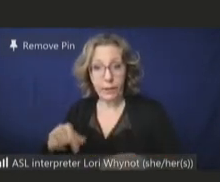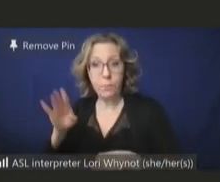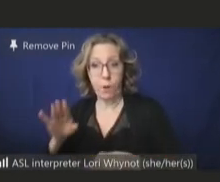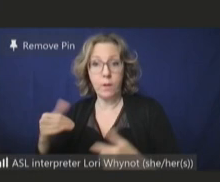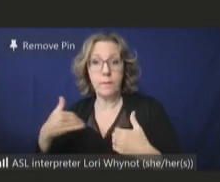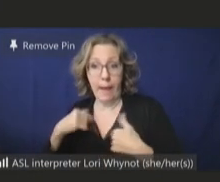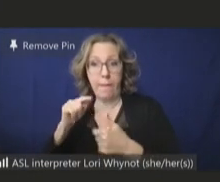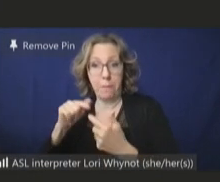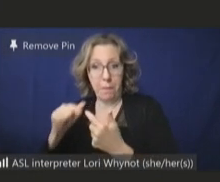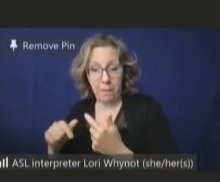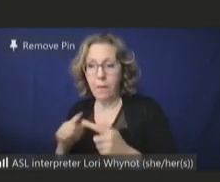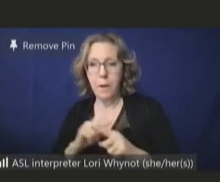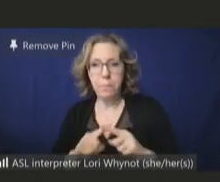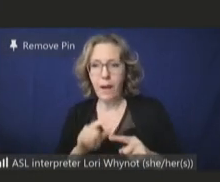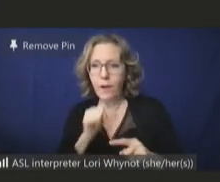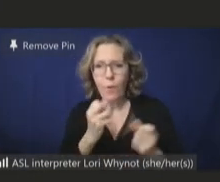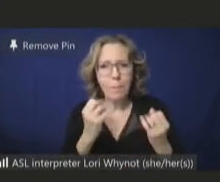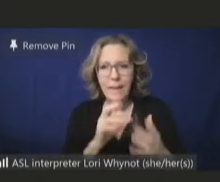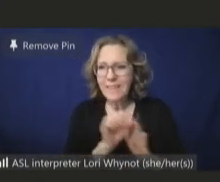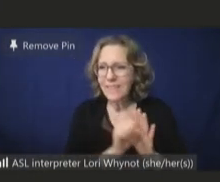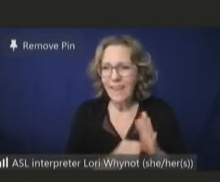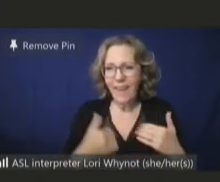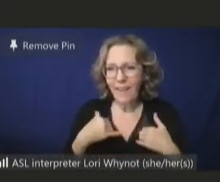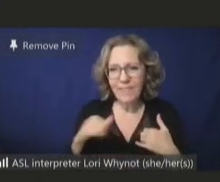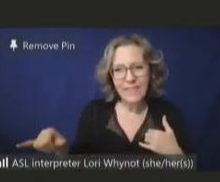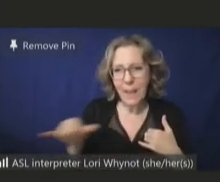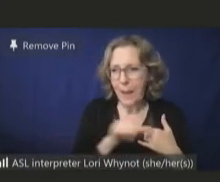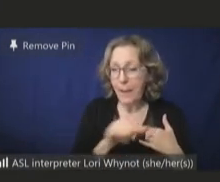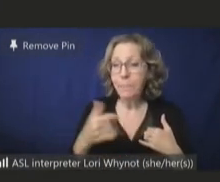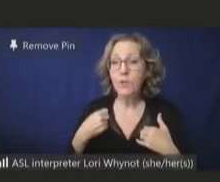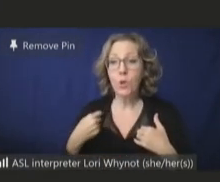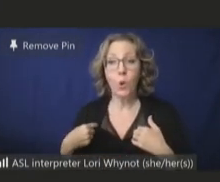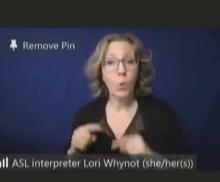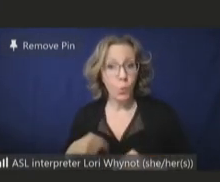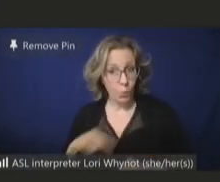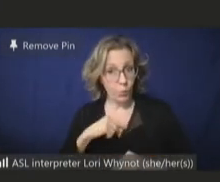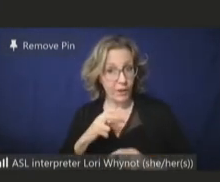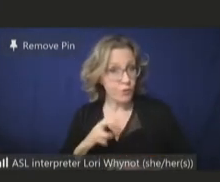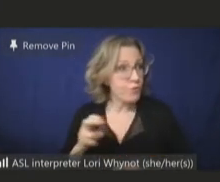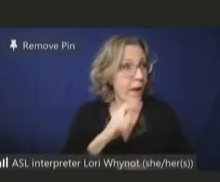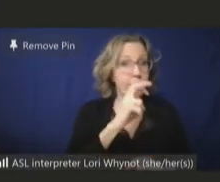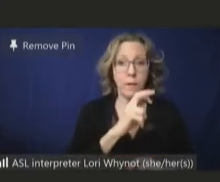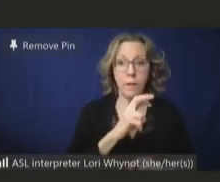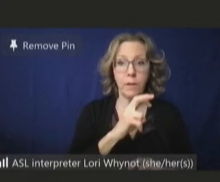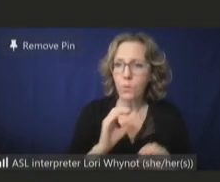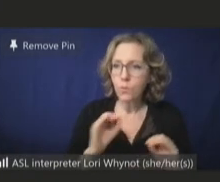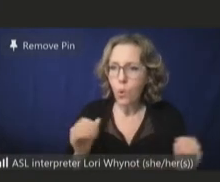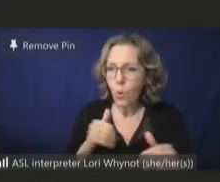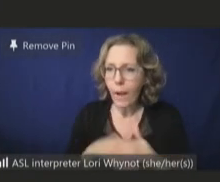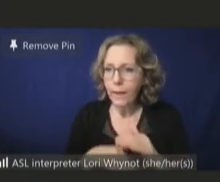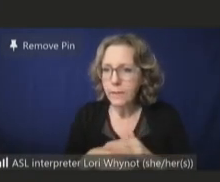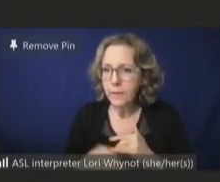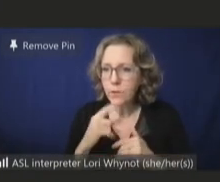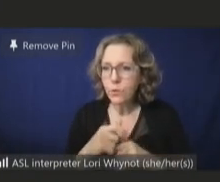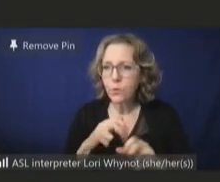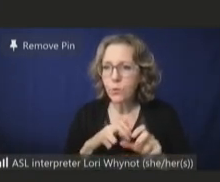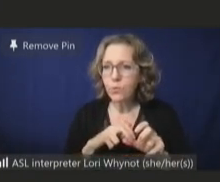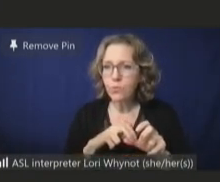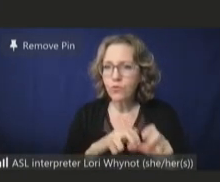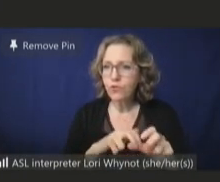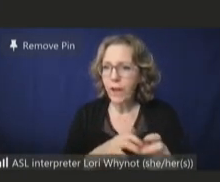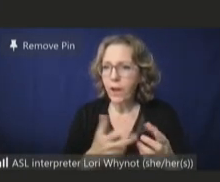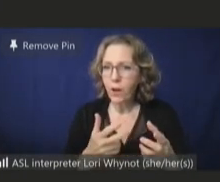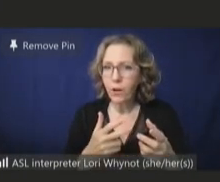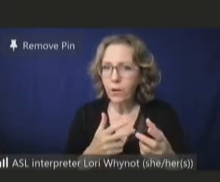states. So when we travel, we don't always have access to rideshares. We'd also like the federal government to provide